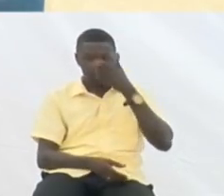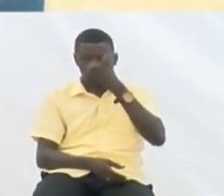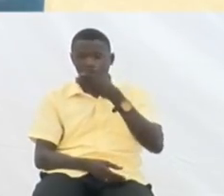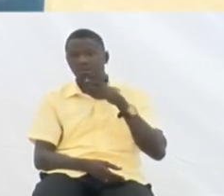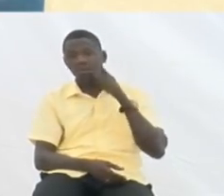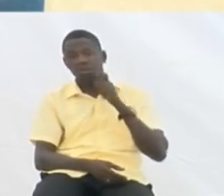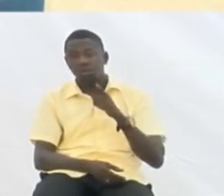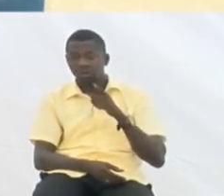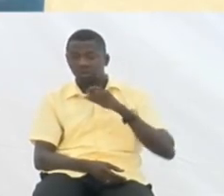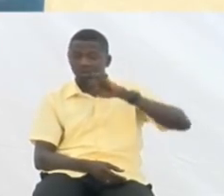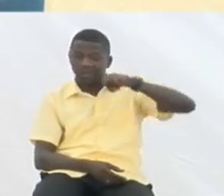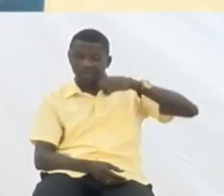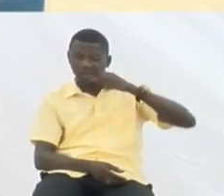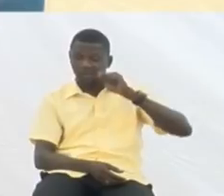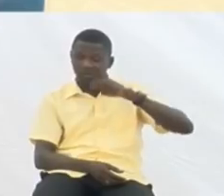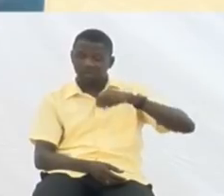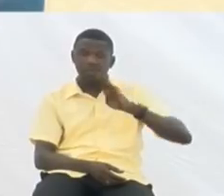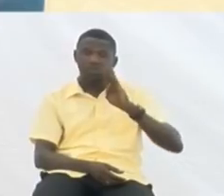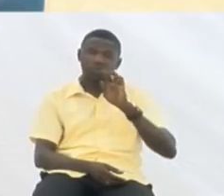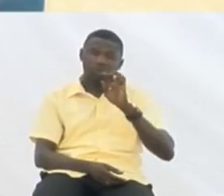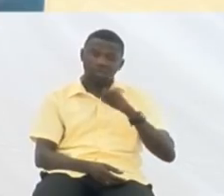could have